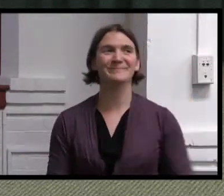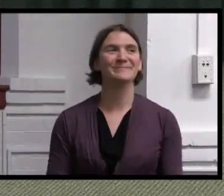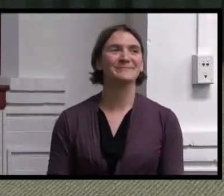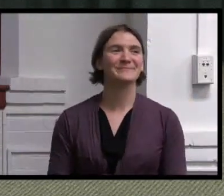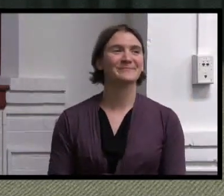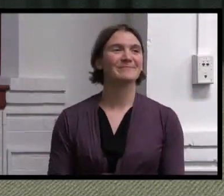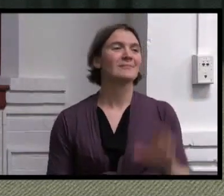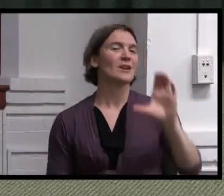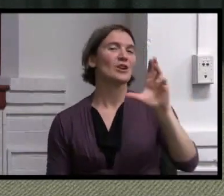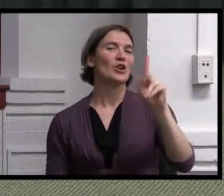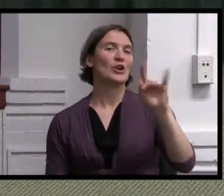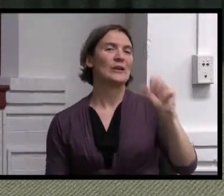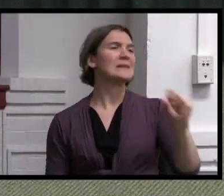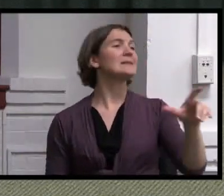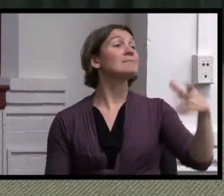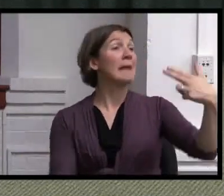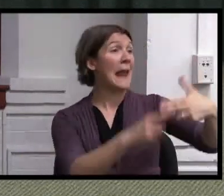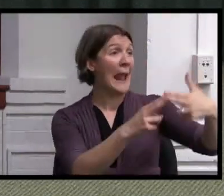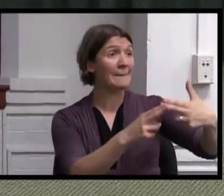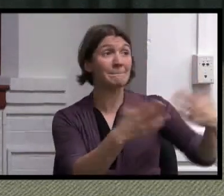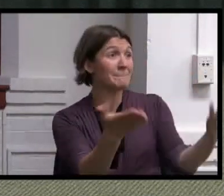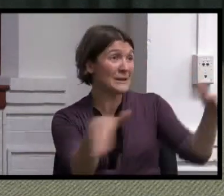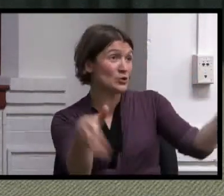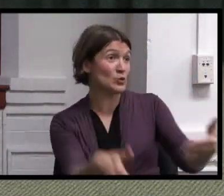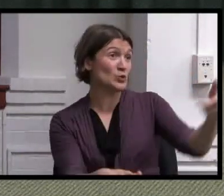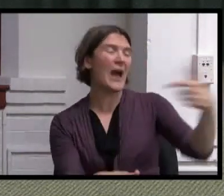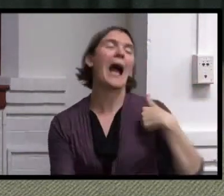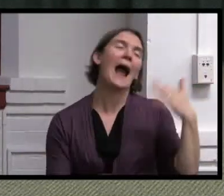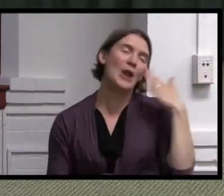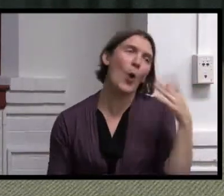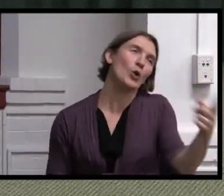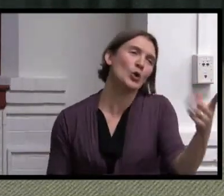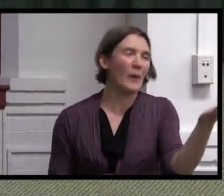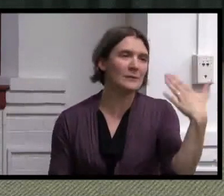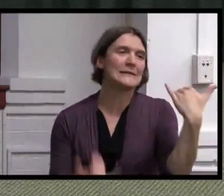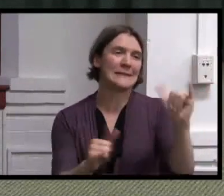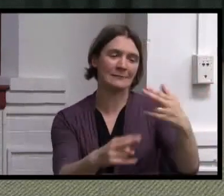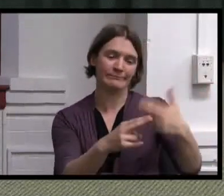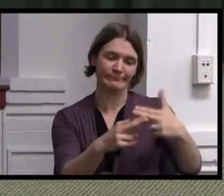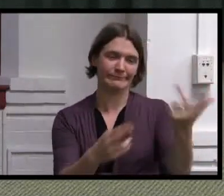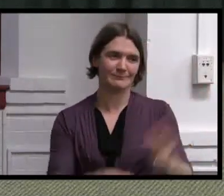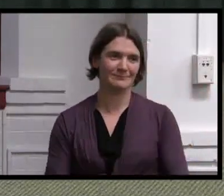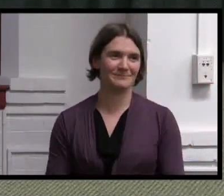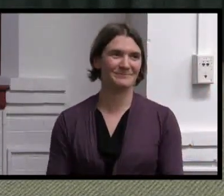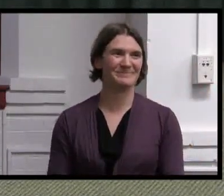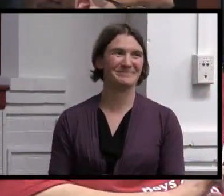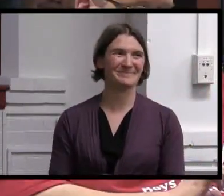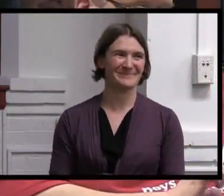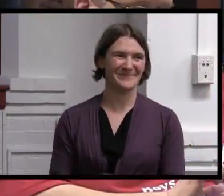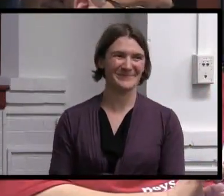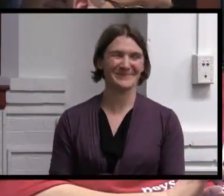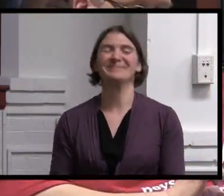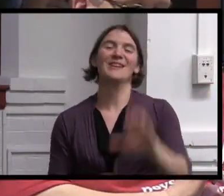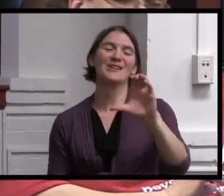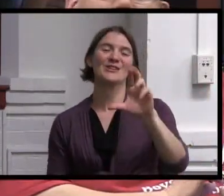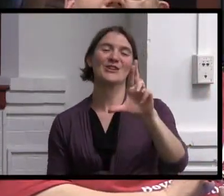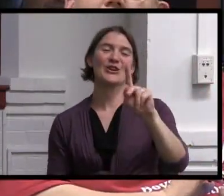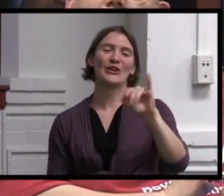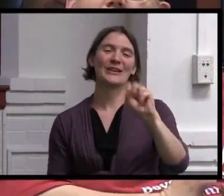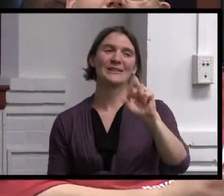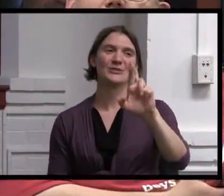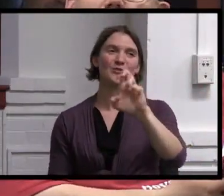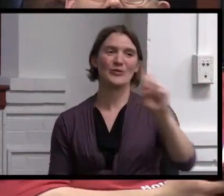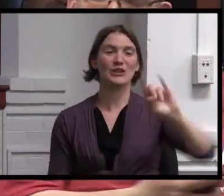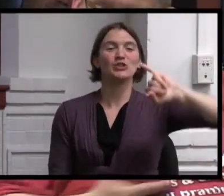and if you would tell, just say who you are, even though we know, we want to make sure the public does. Okay. My name is Curtis Reed,